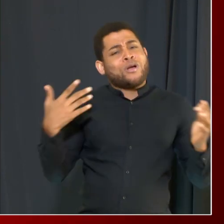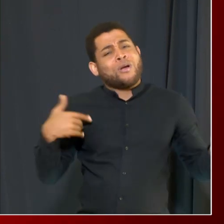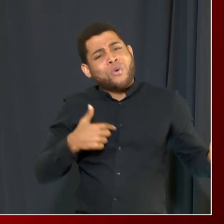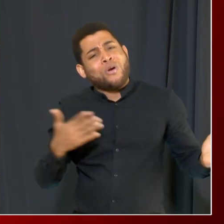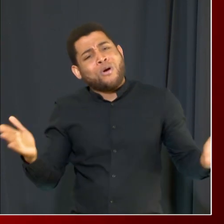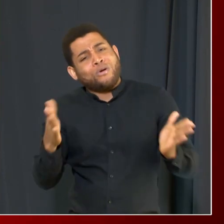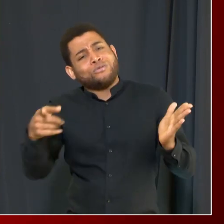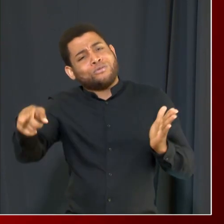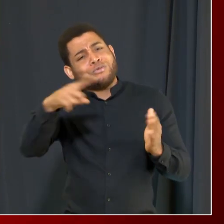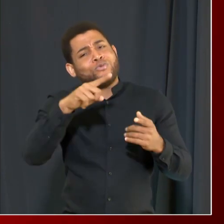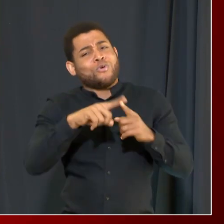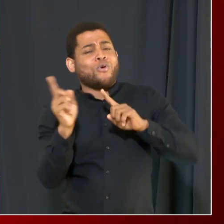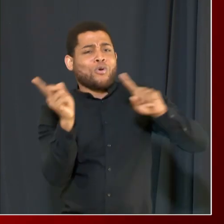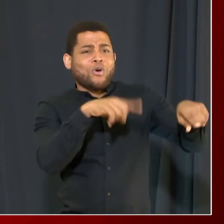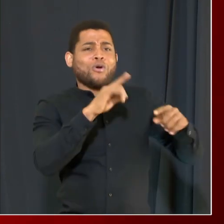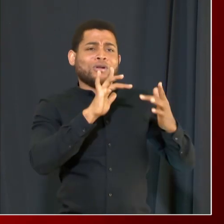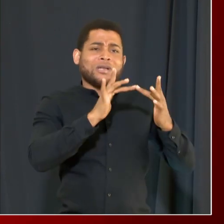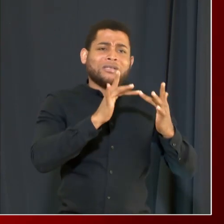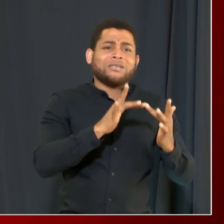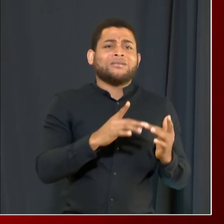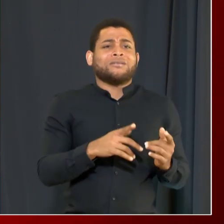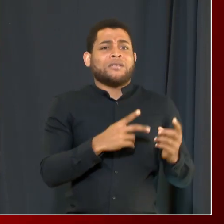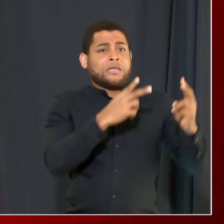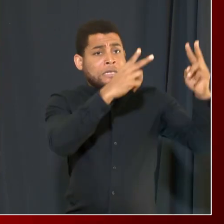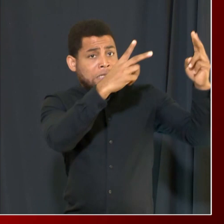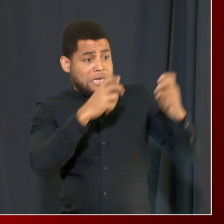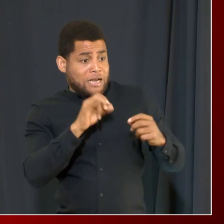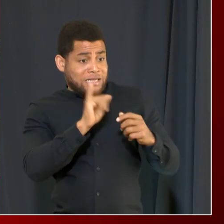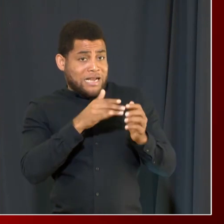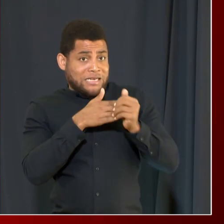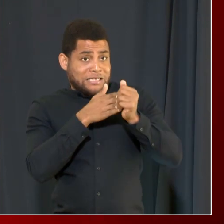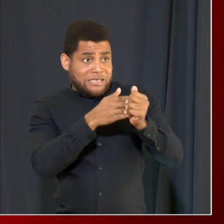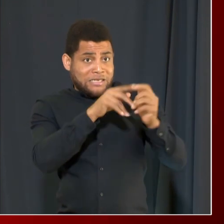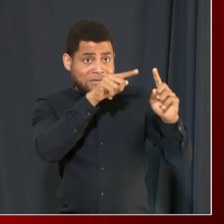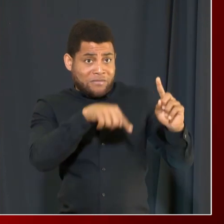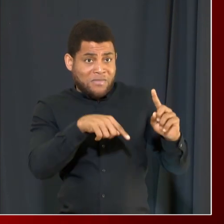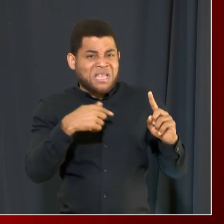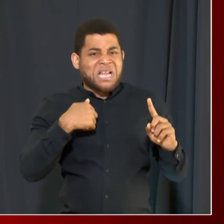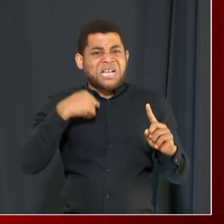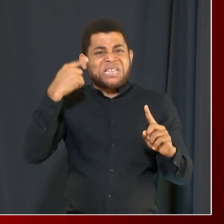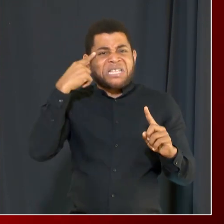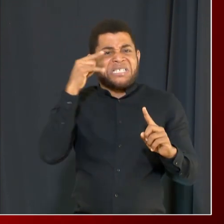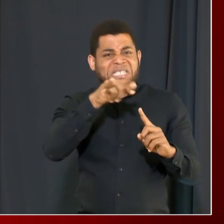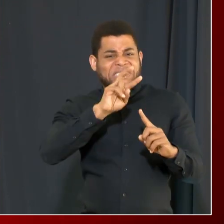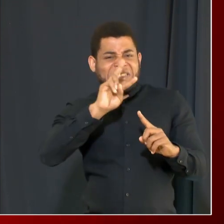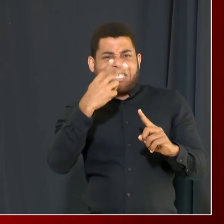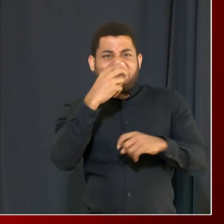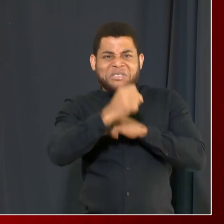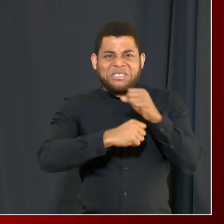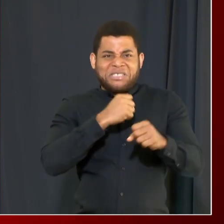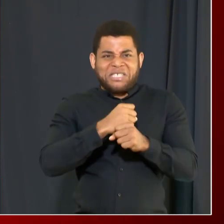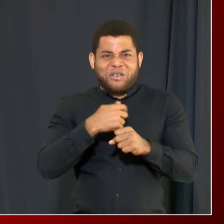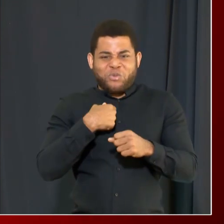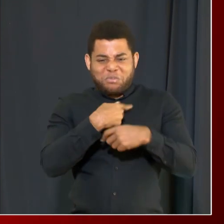and download this back-to-school guide. I think this is the second year I've produced this, but it provides a lot